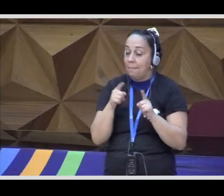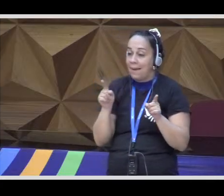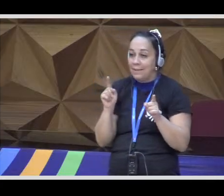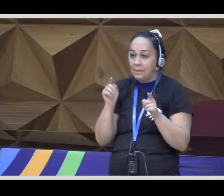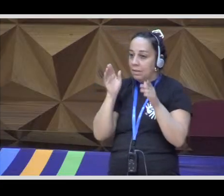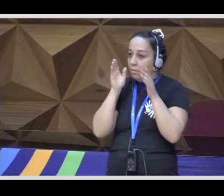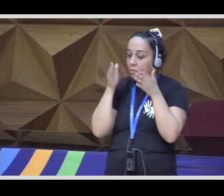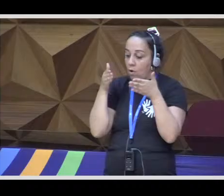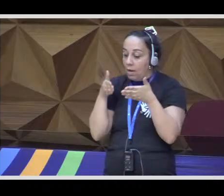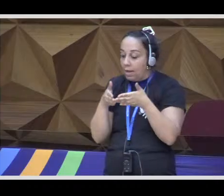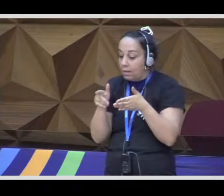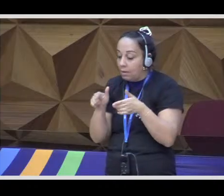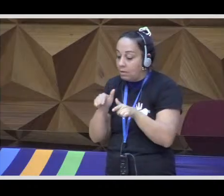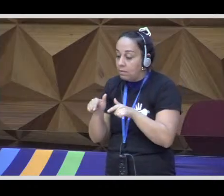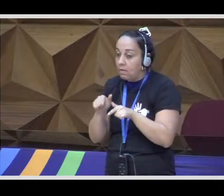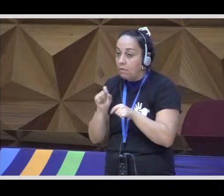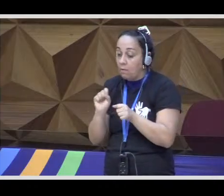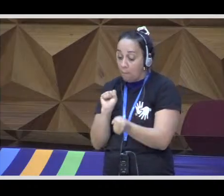sick.